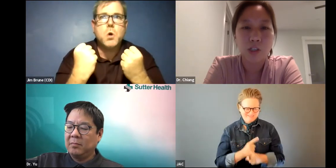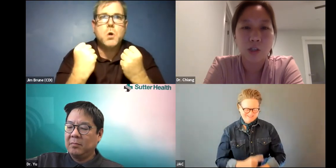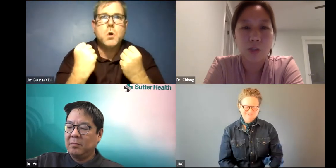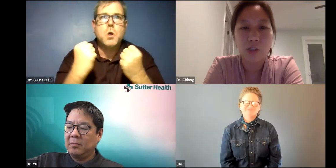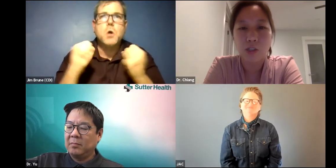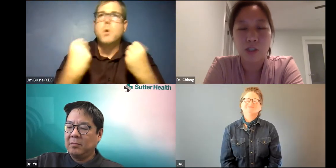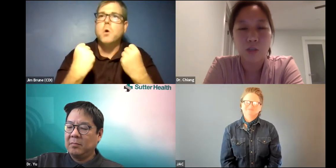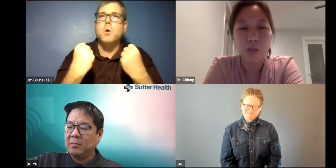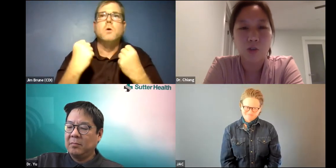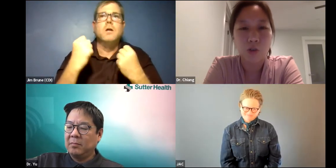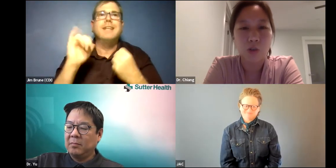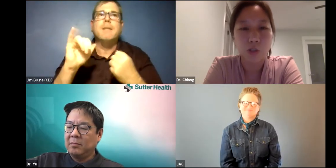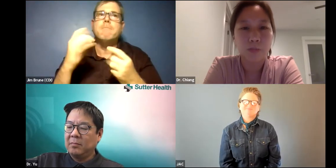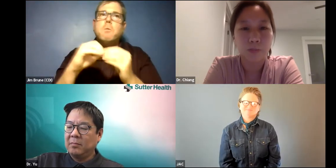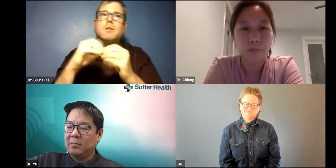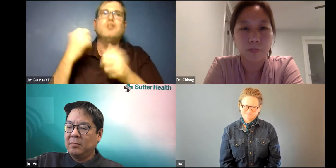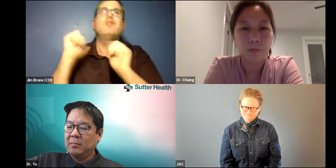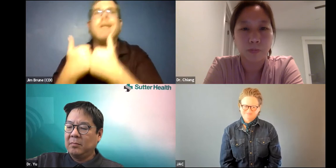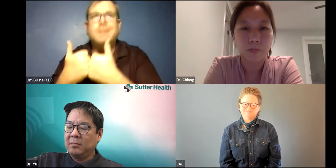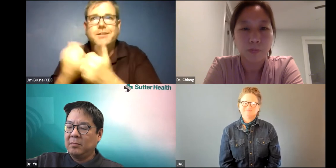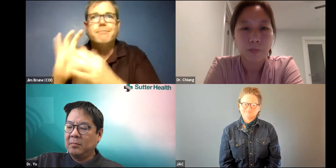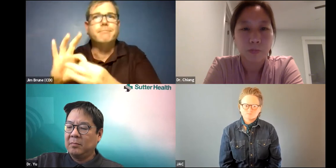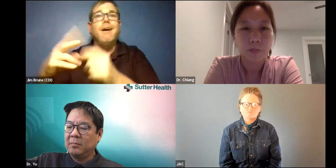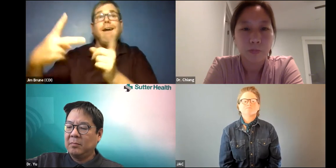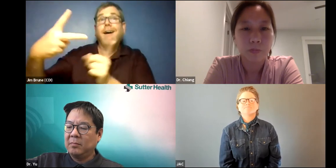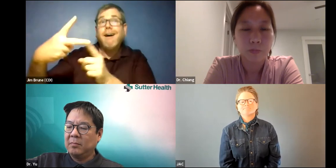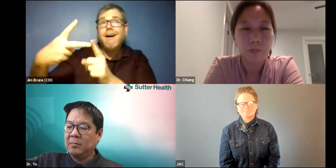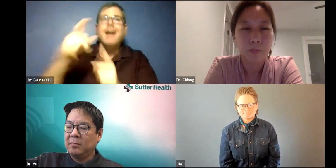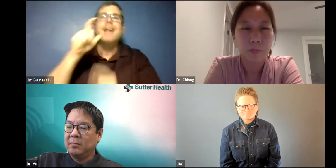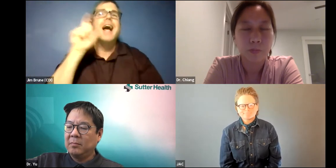little easier because it doesn't need to be in ultra cold.